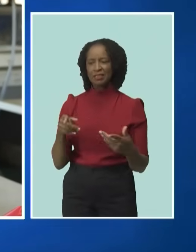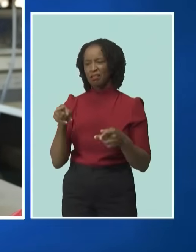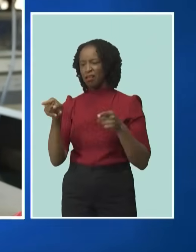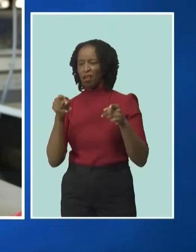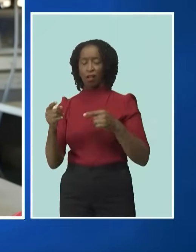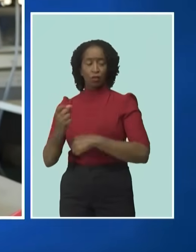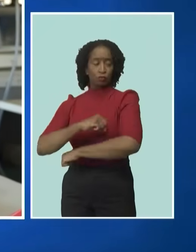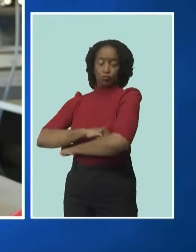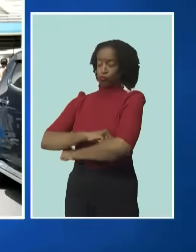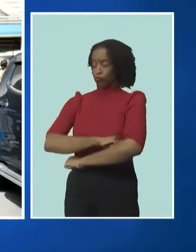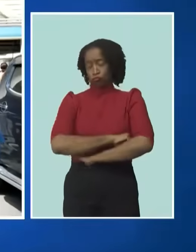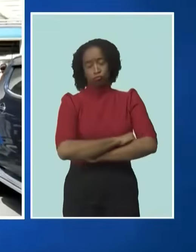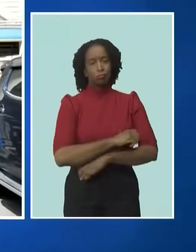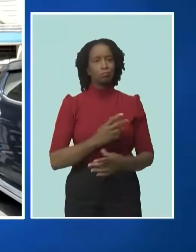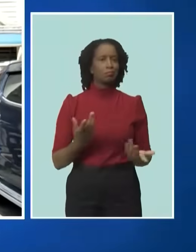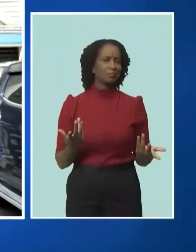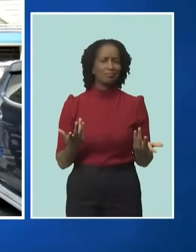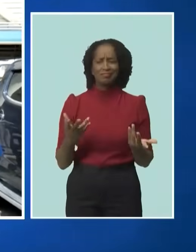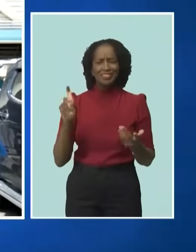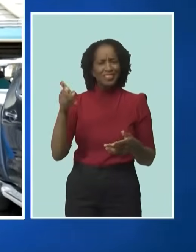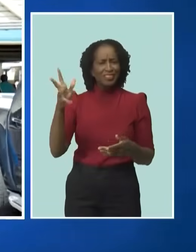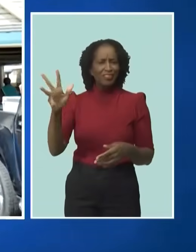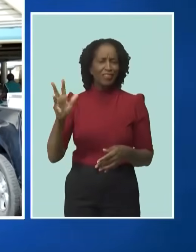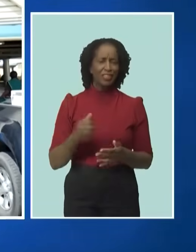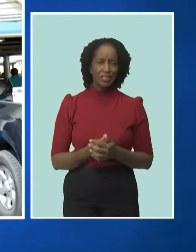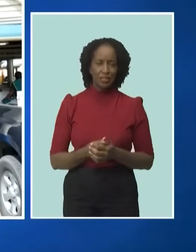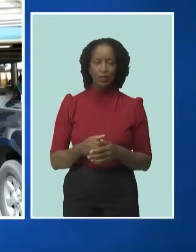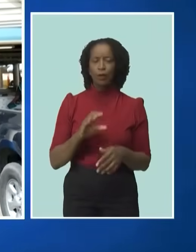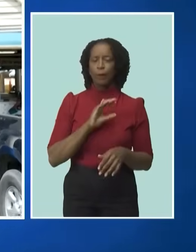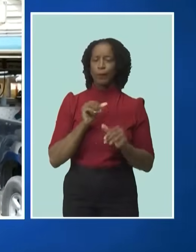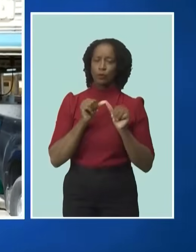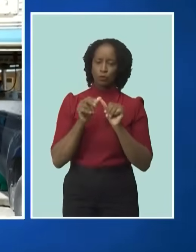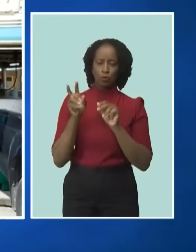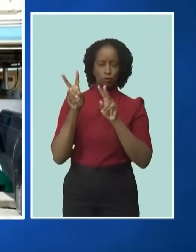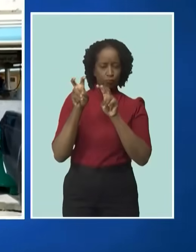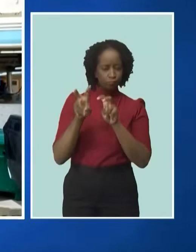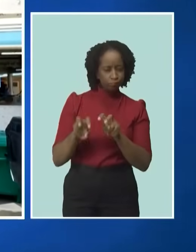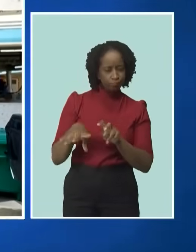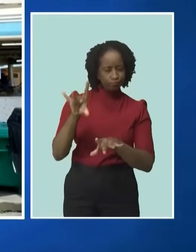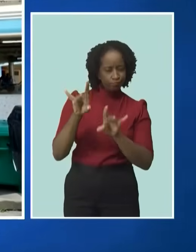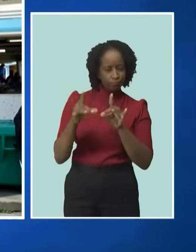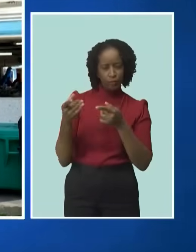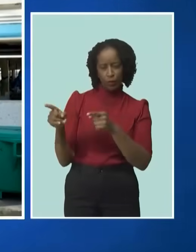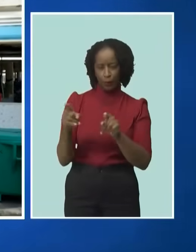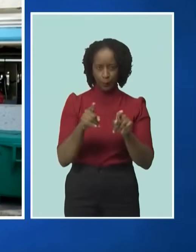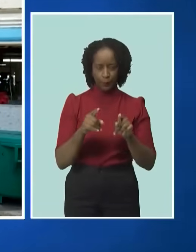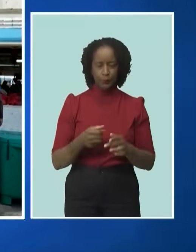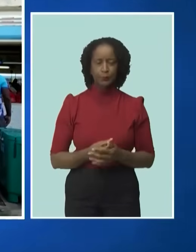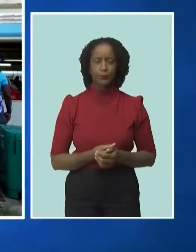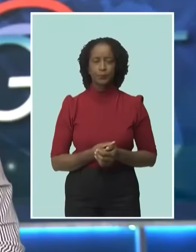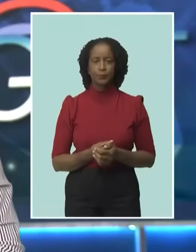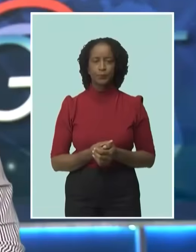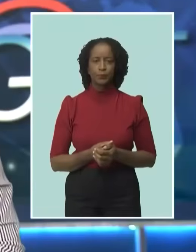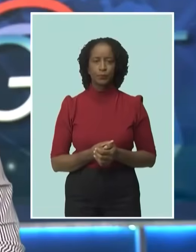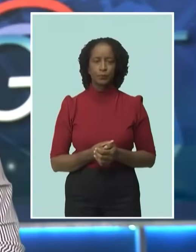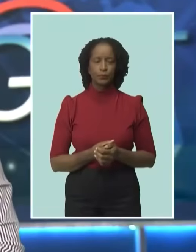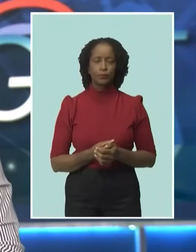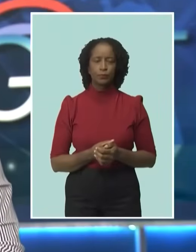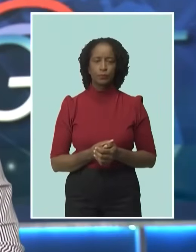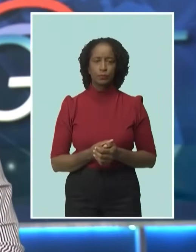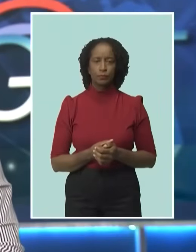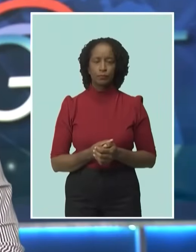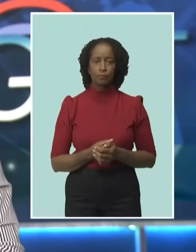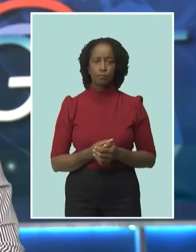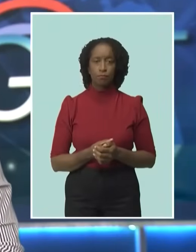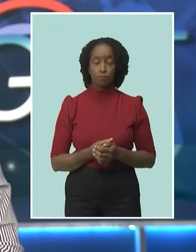that body, you understand? Police investigations are ongoing. Crystal Hoyt, CBC News. And the